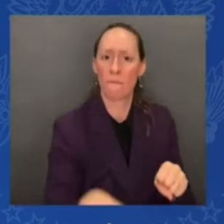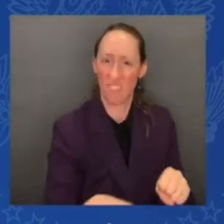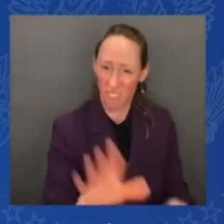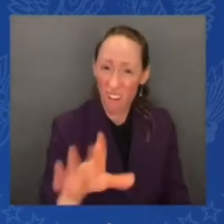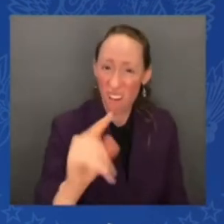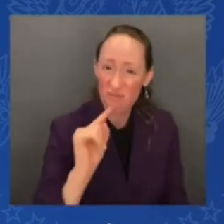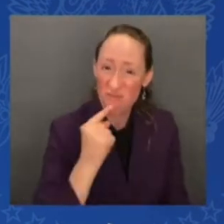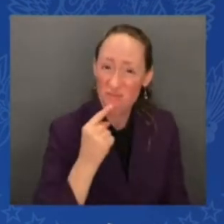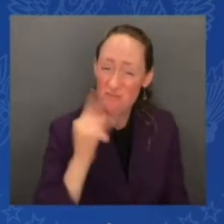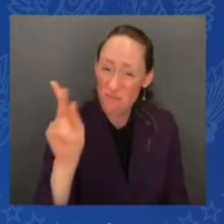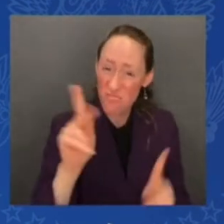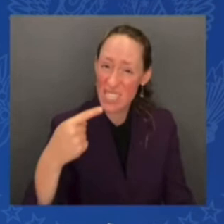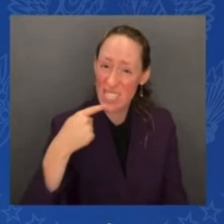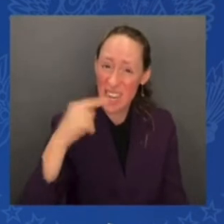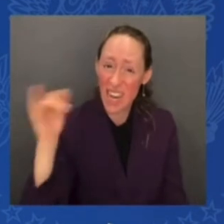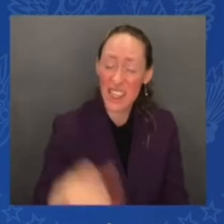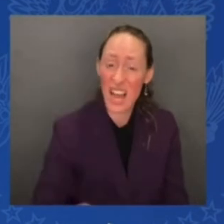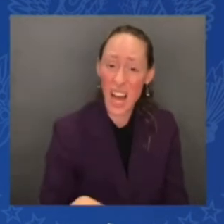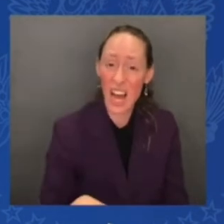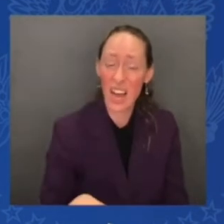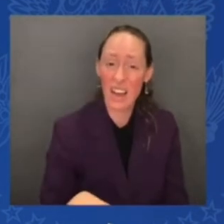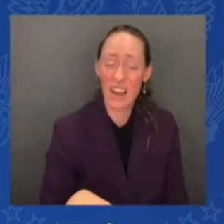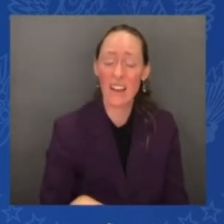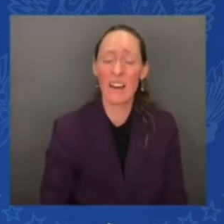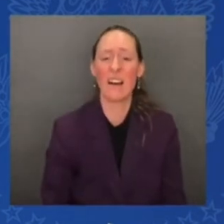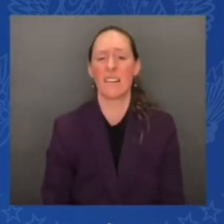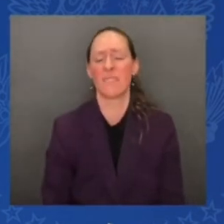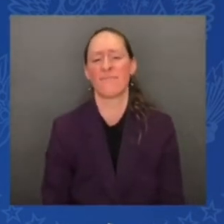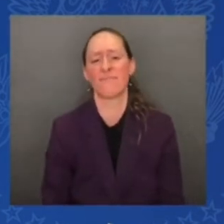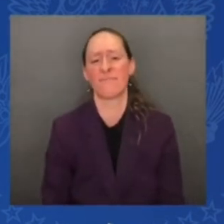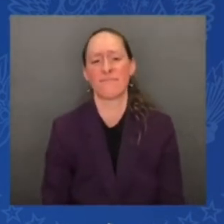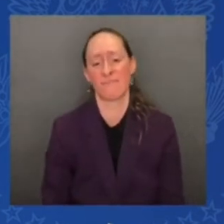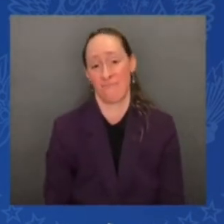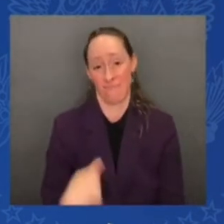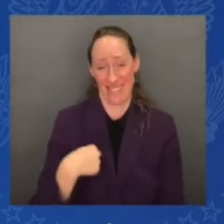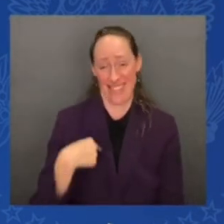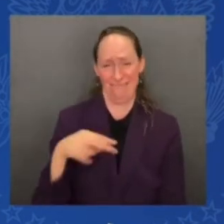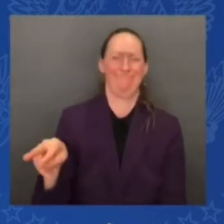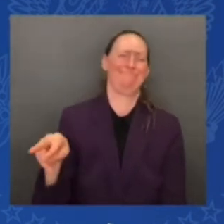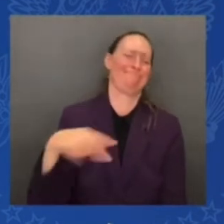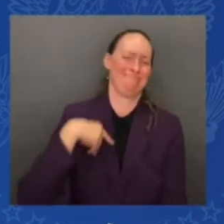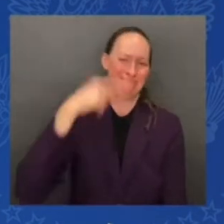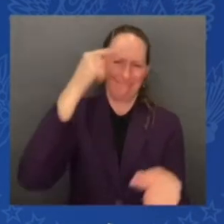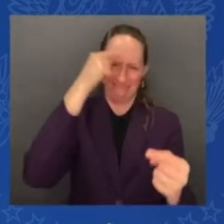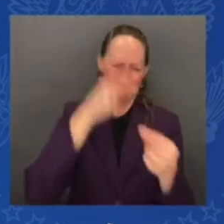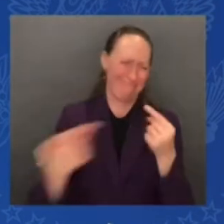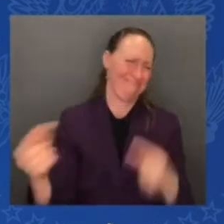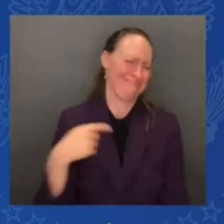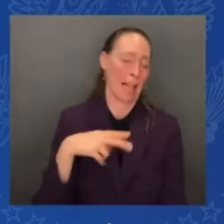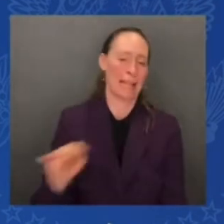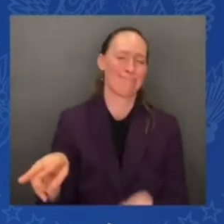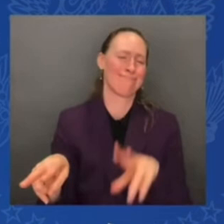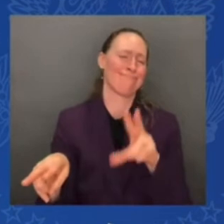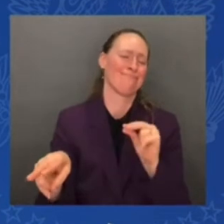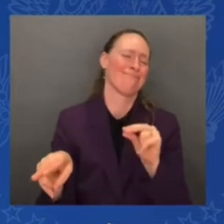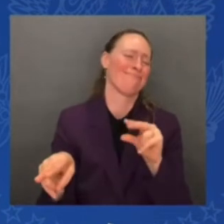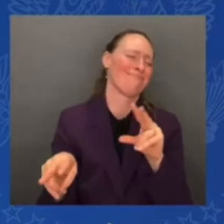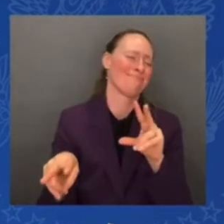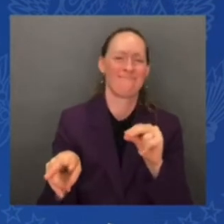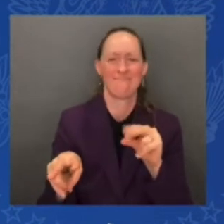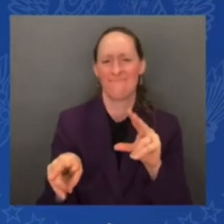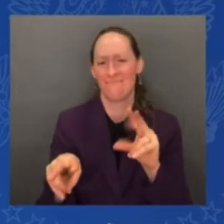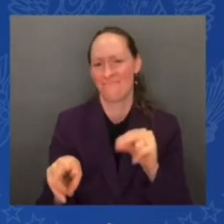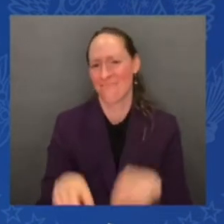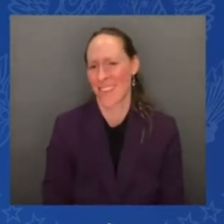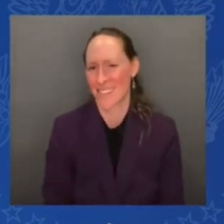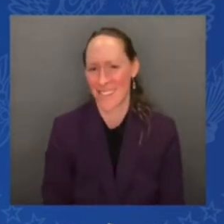that. But I never bought it. The problem was too many people are working, or working